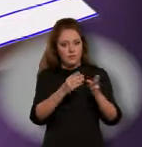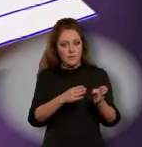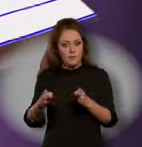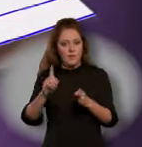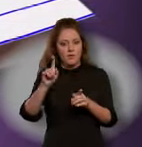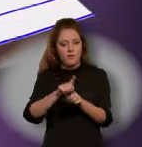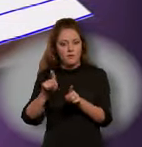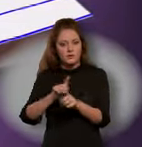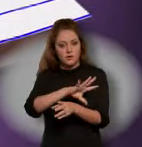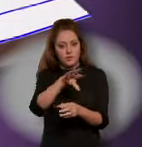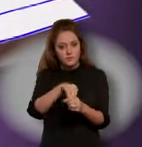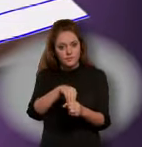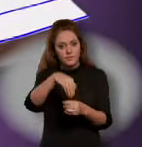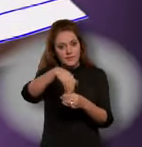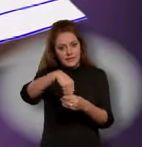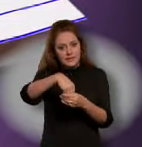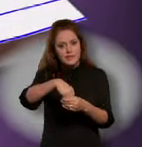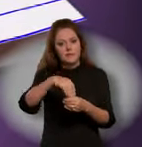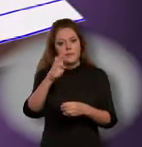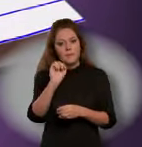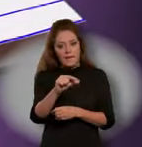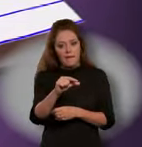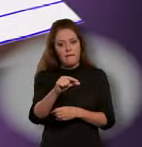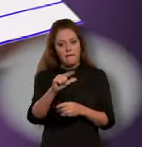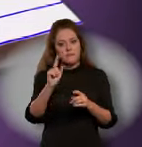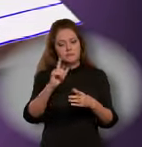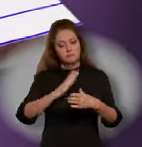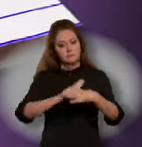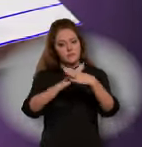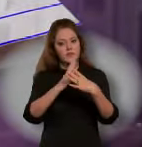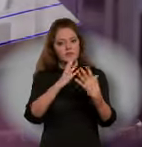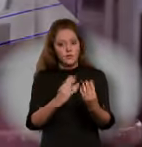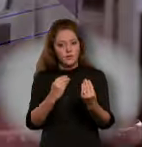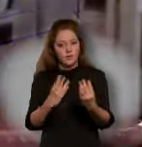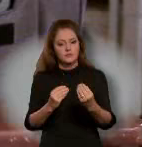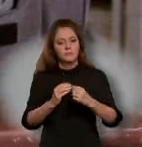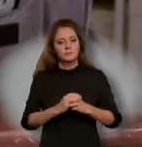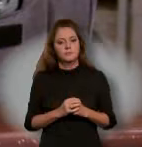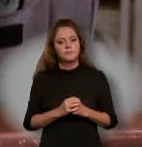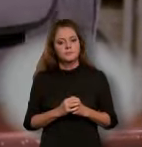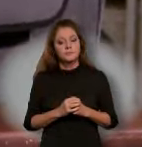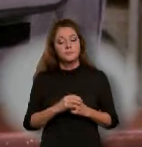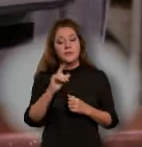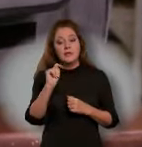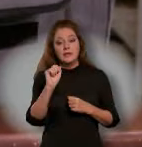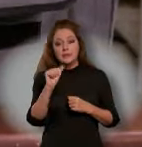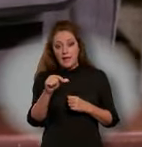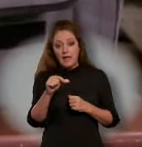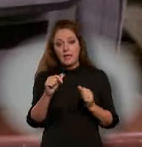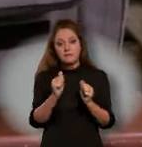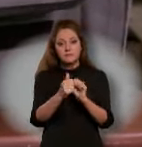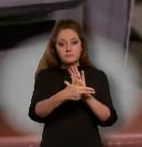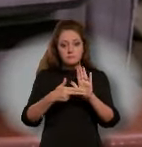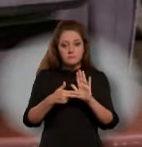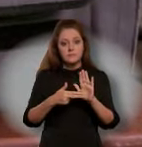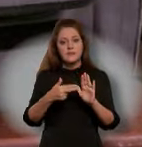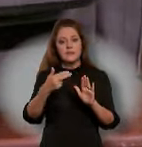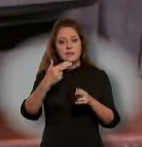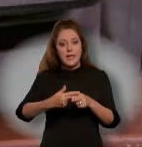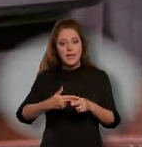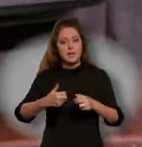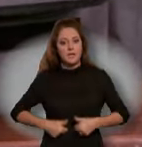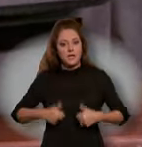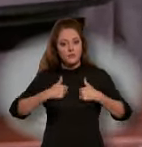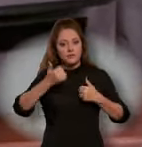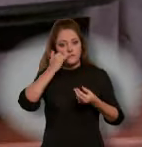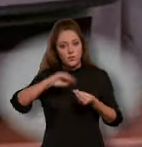also be stored in watertight plastic and kept where you can get to them quickly. Tags with your name, address, and phone number should